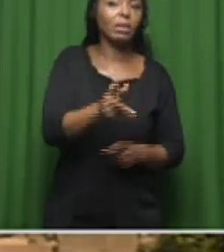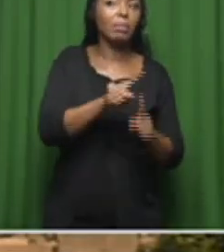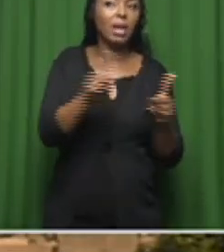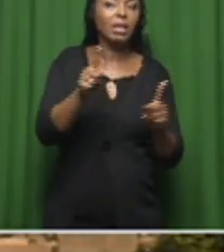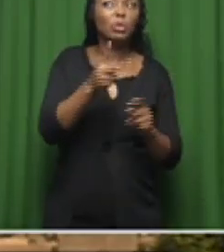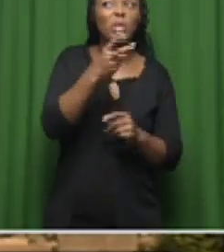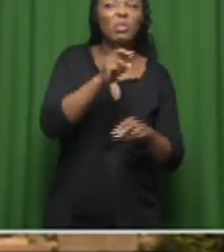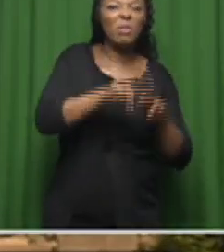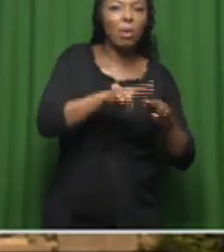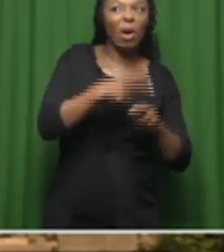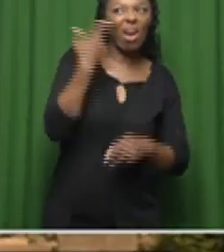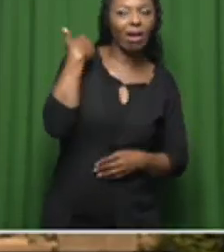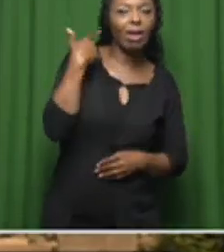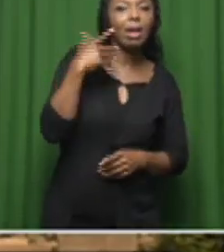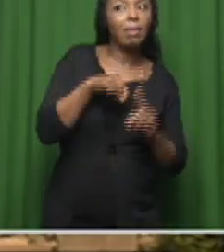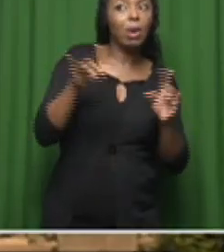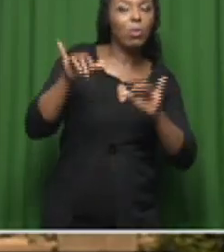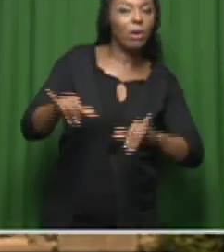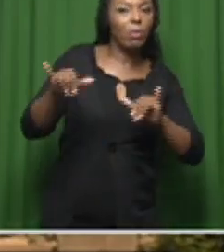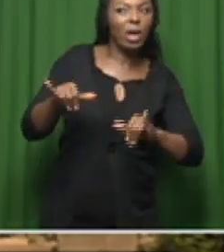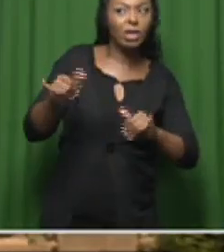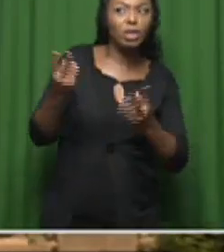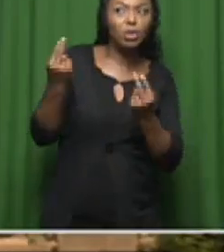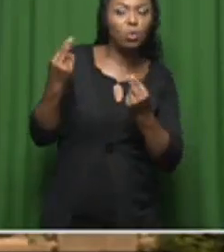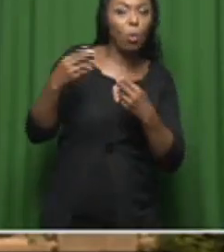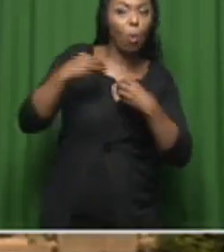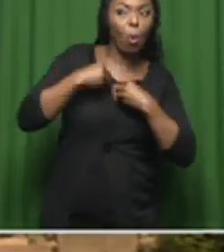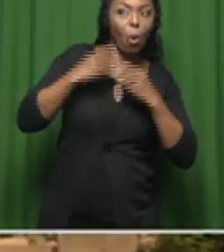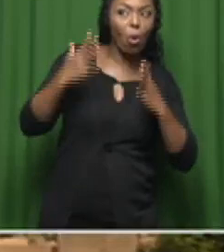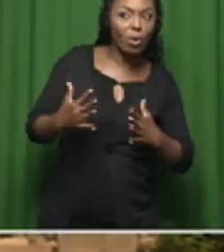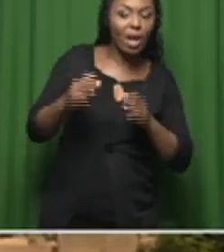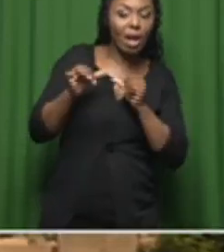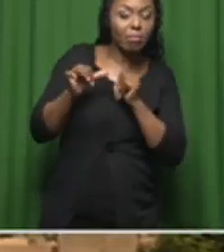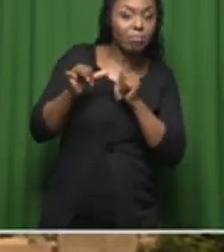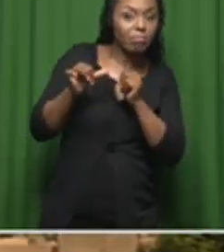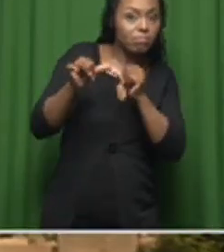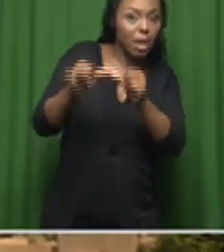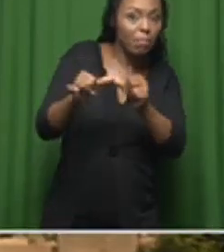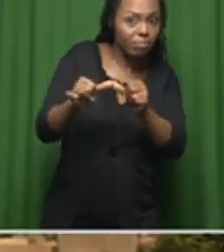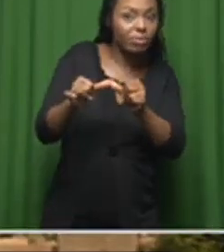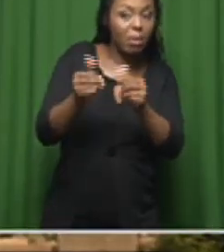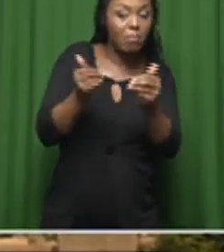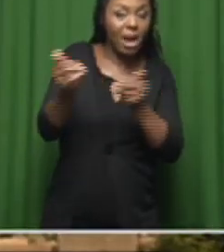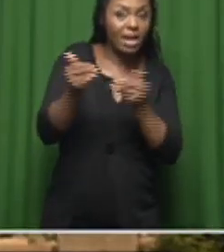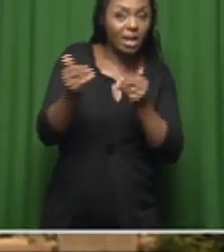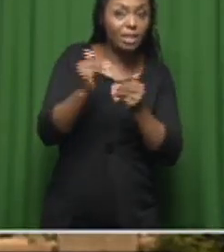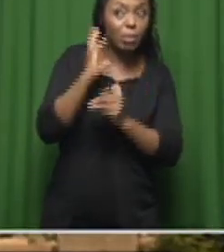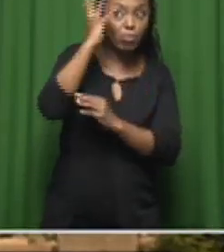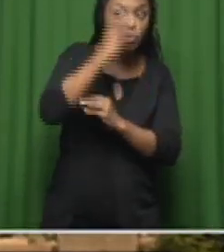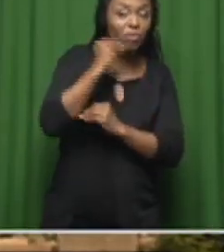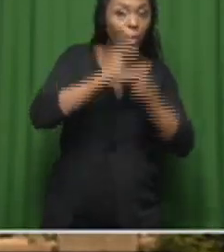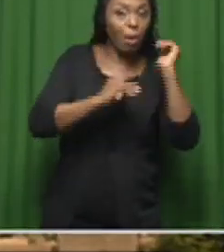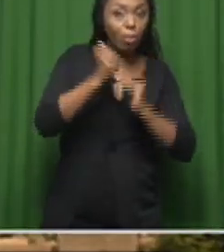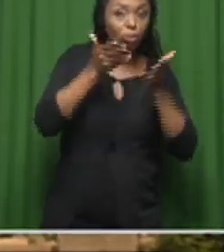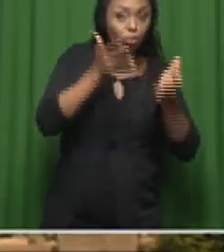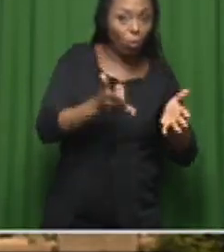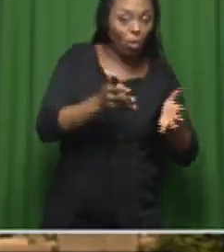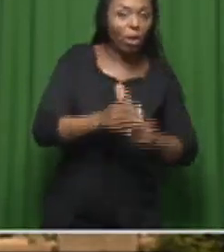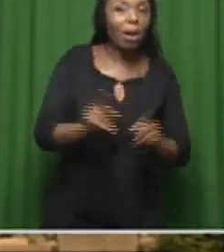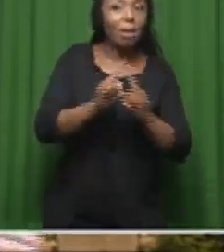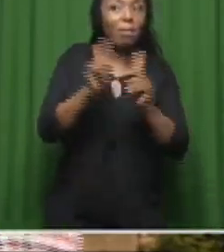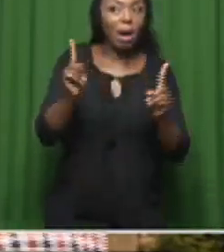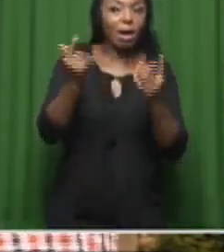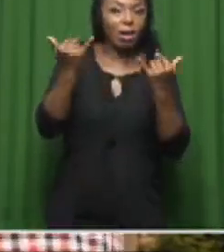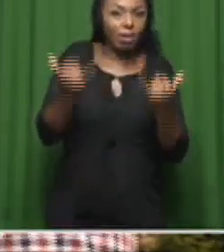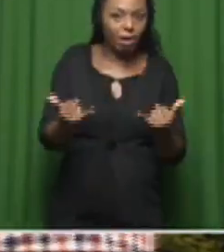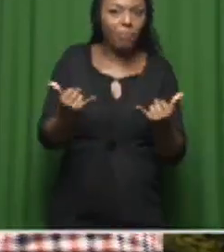hear from the new owners whether they will maintain the architectural beauty of Ponte City. But what we know so far is